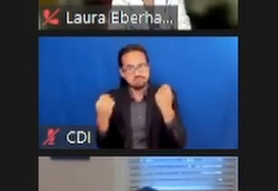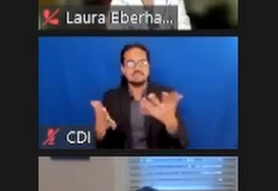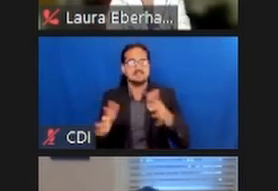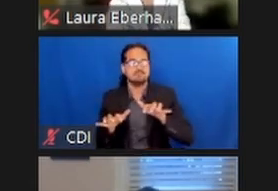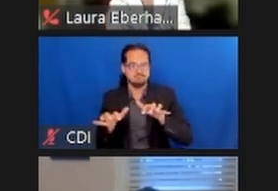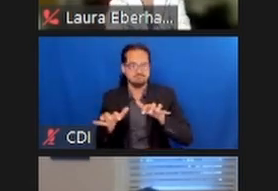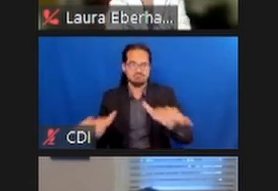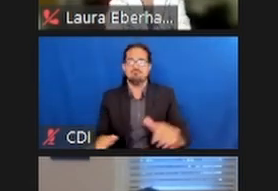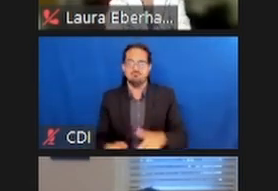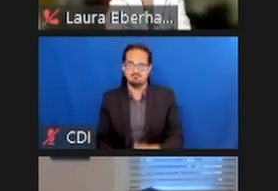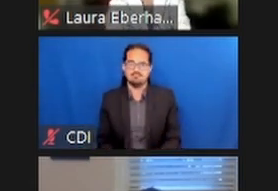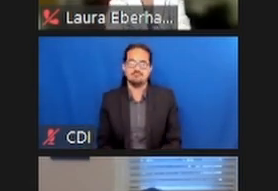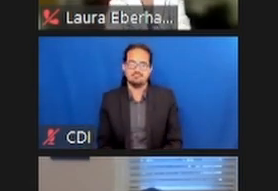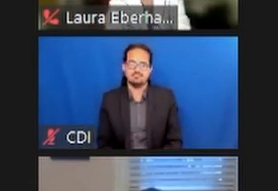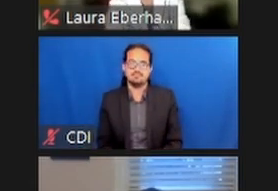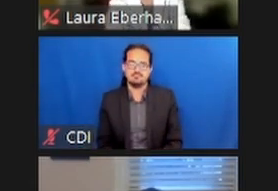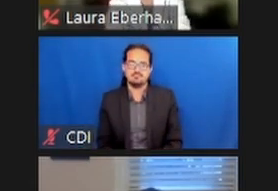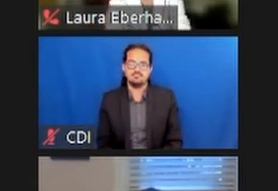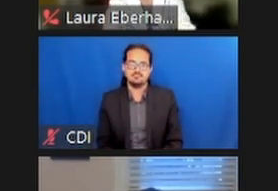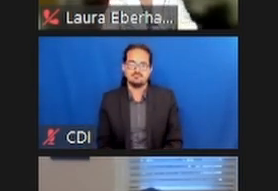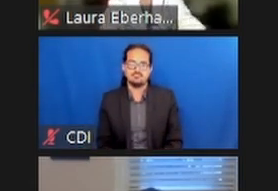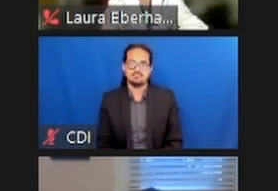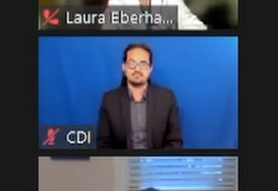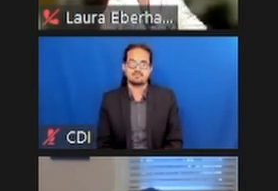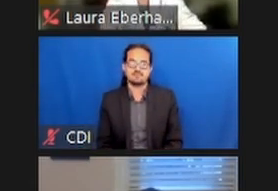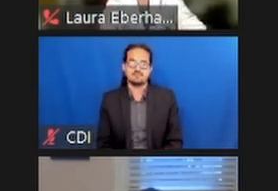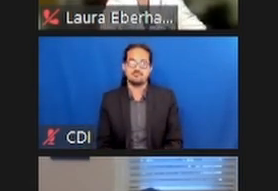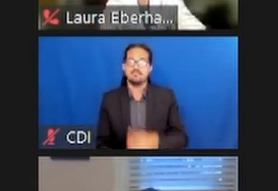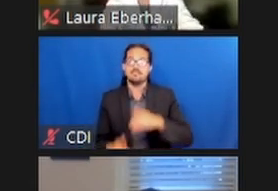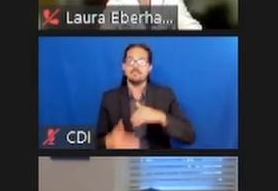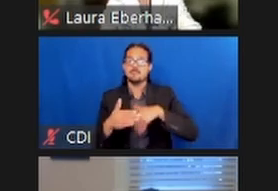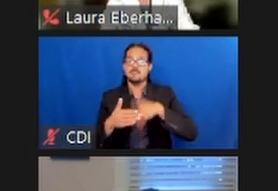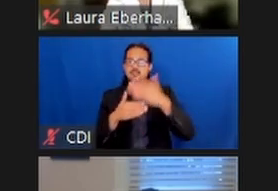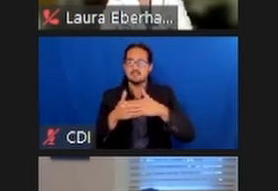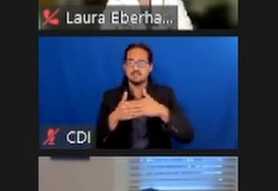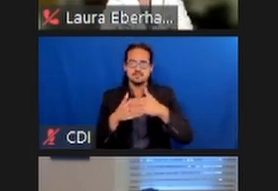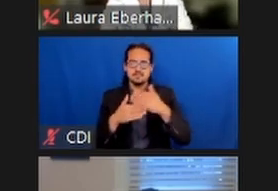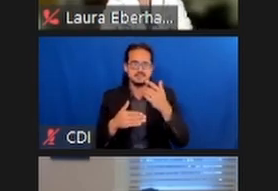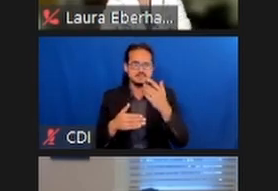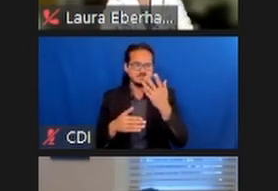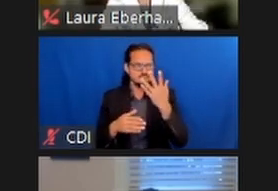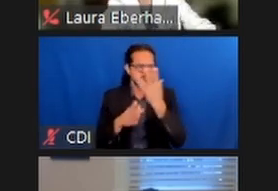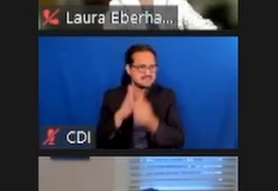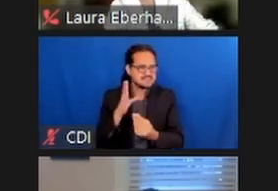Oh, I think you missed one. Is there one missing, or did we go to the next one, please, and see?